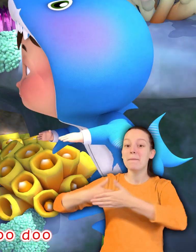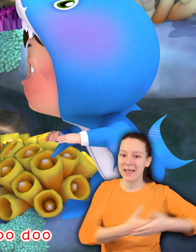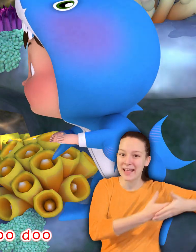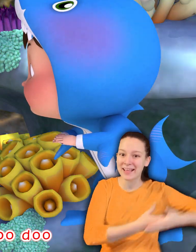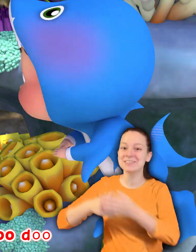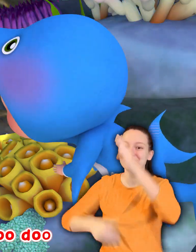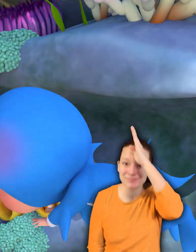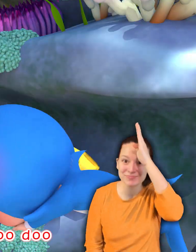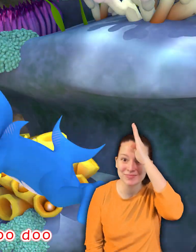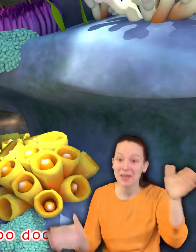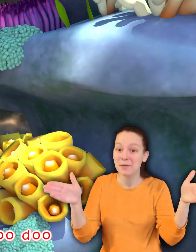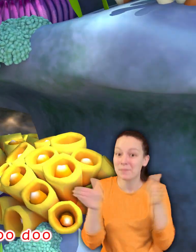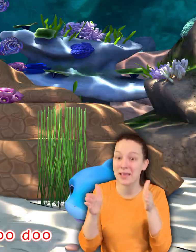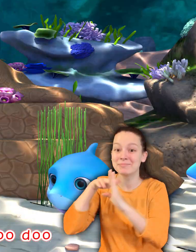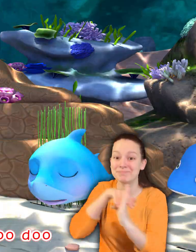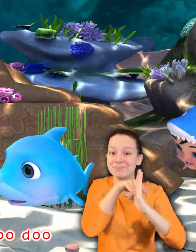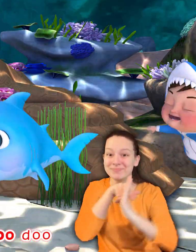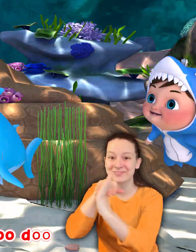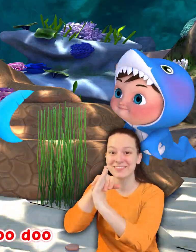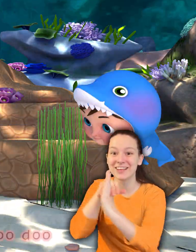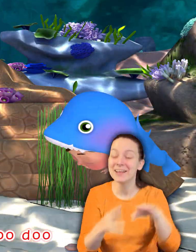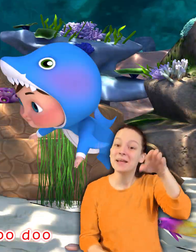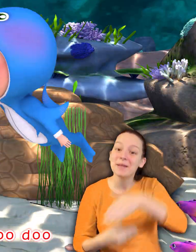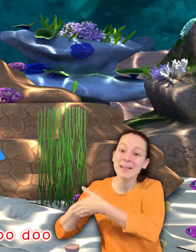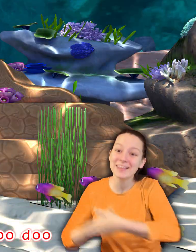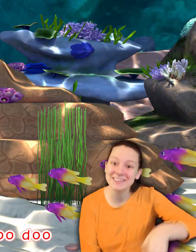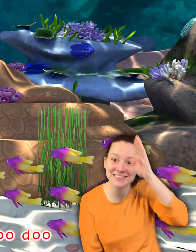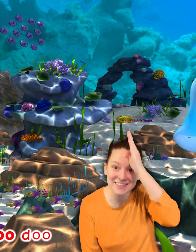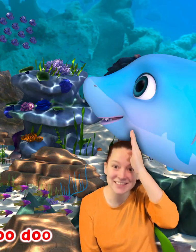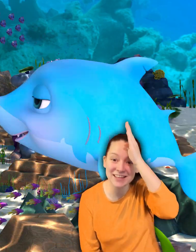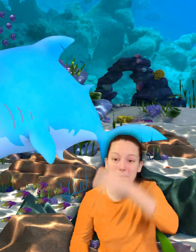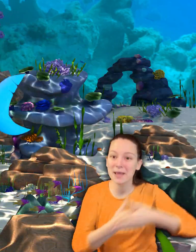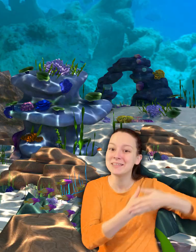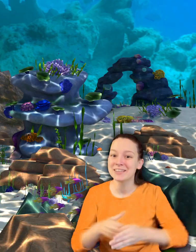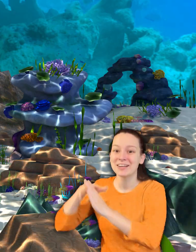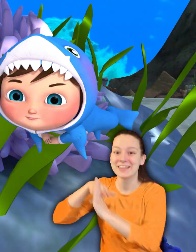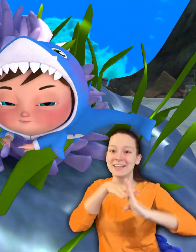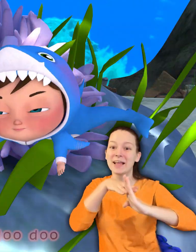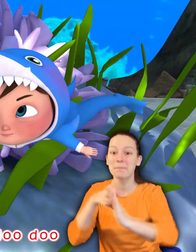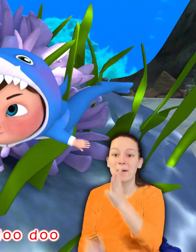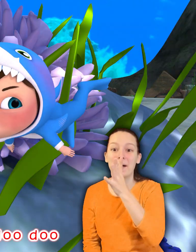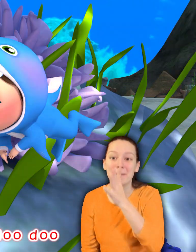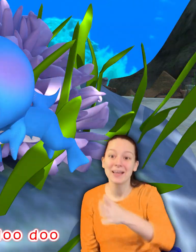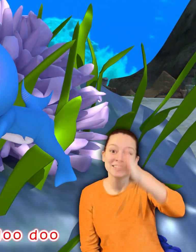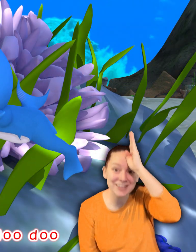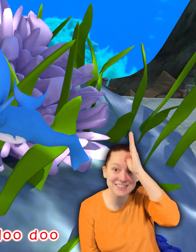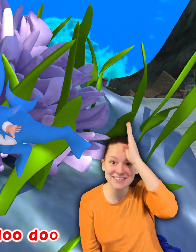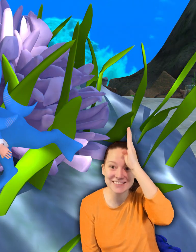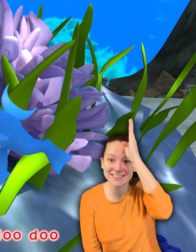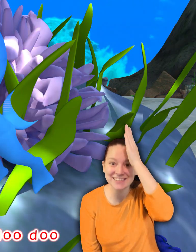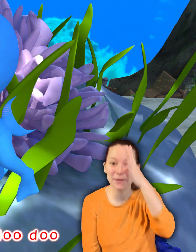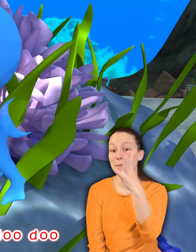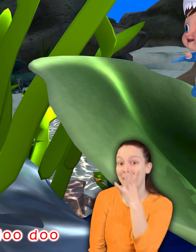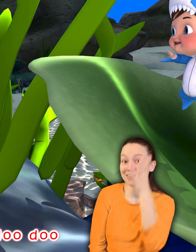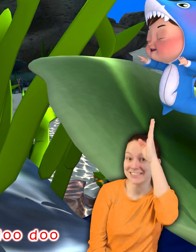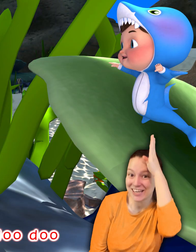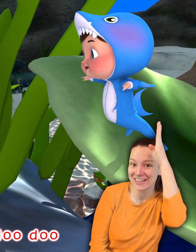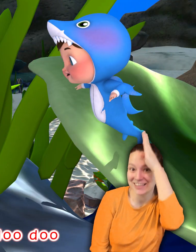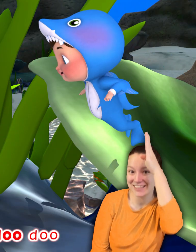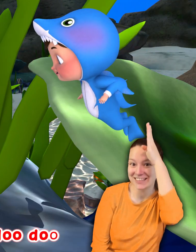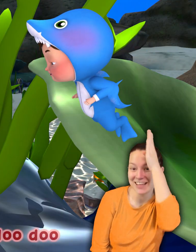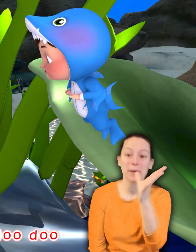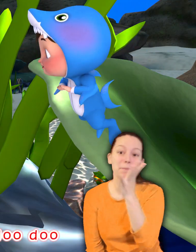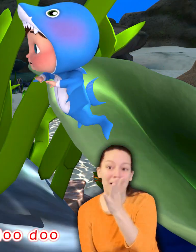Baby shark. Baby shark. Baby shark. Baby shark. Mommy shark. Mommy